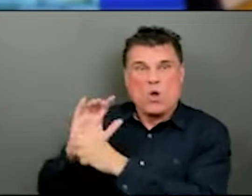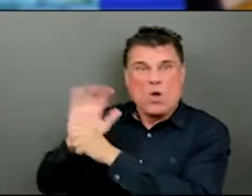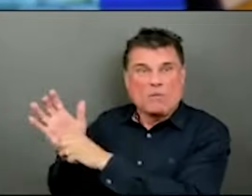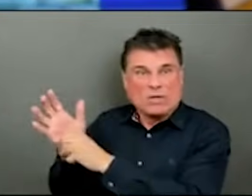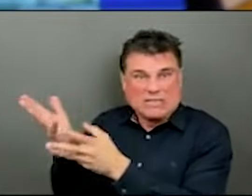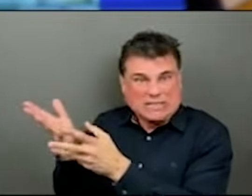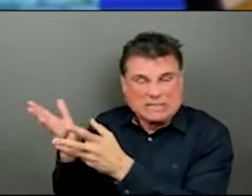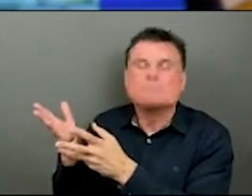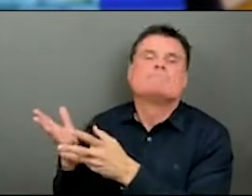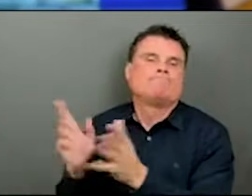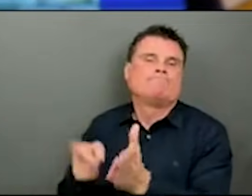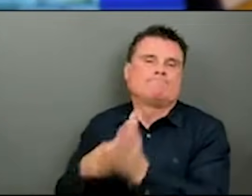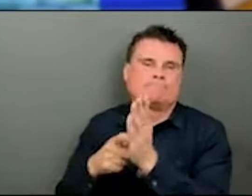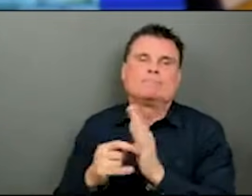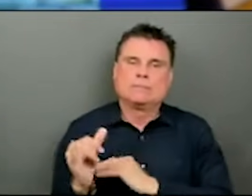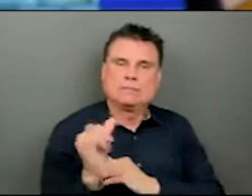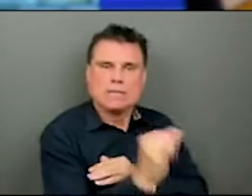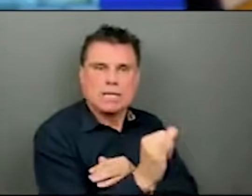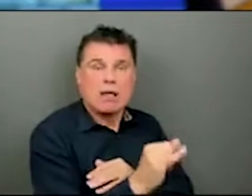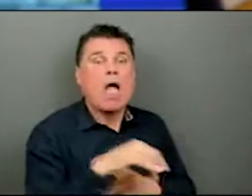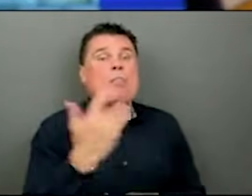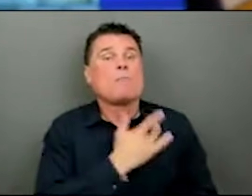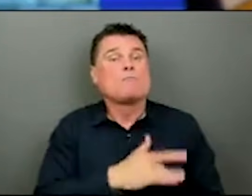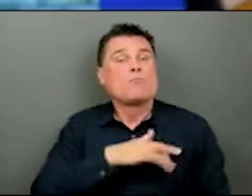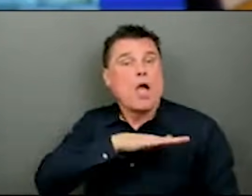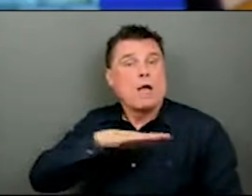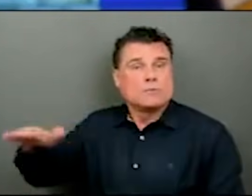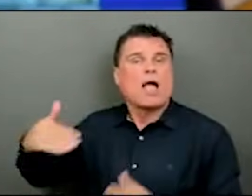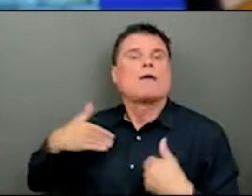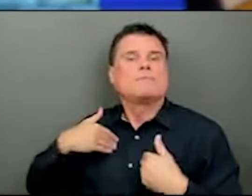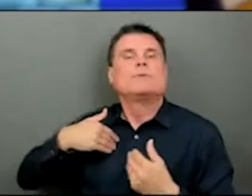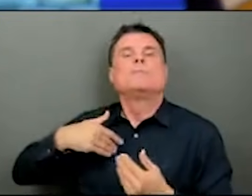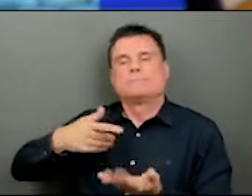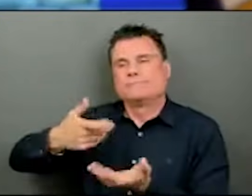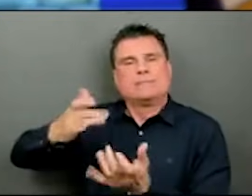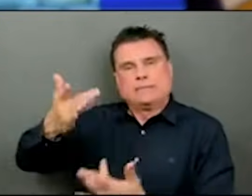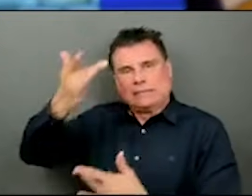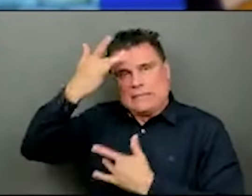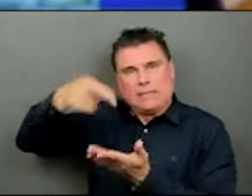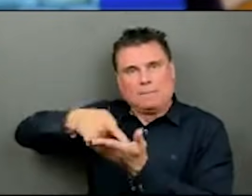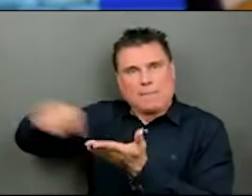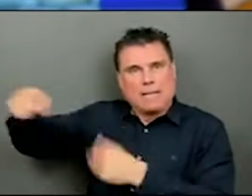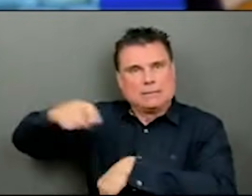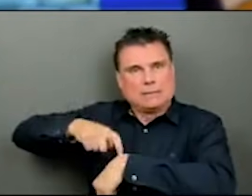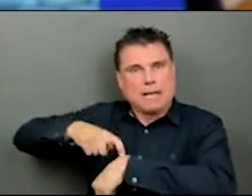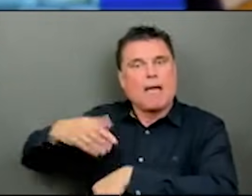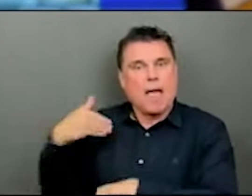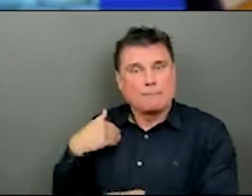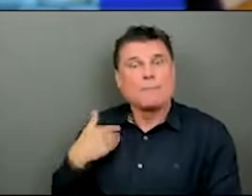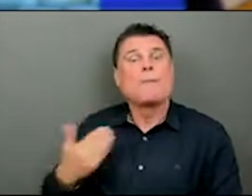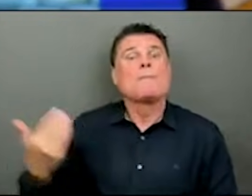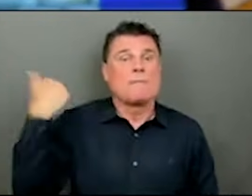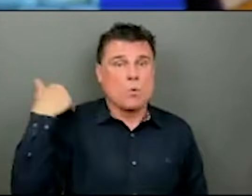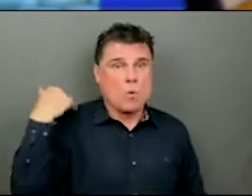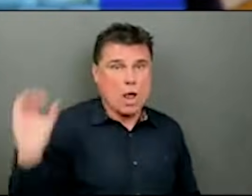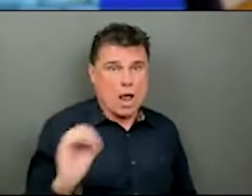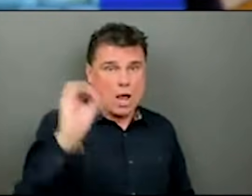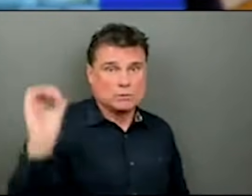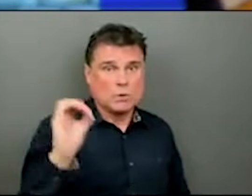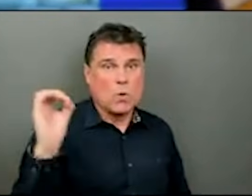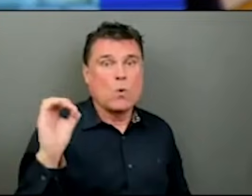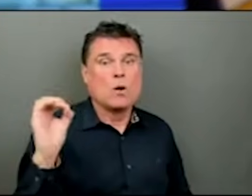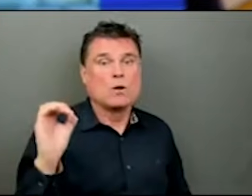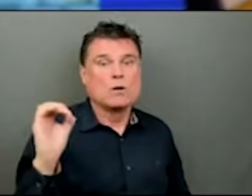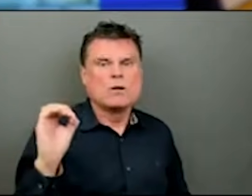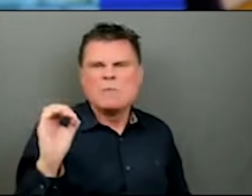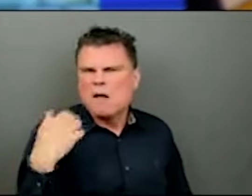jurisdictions have paid sick programs of one kind or another. Ontario did have one, and it was eliminated just a couple of years ago.